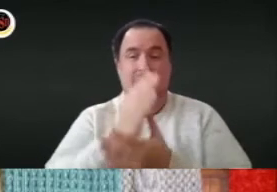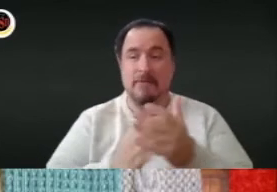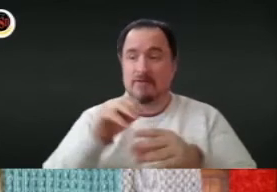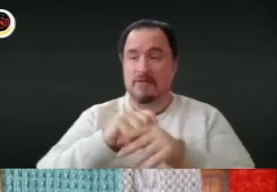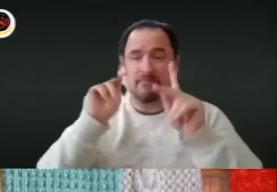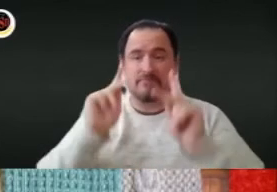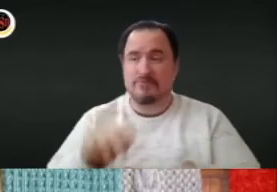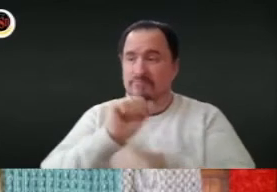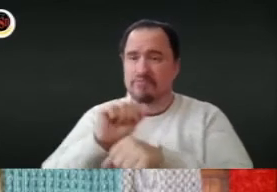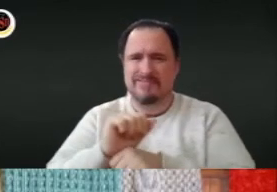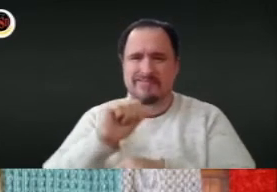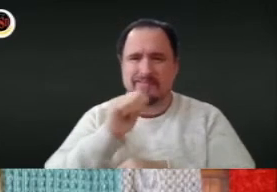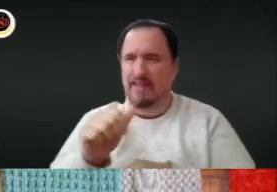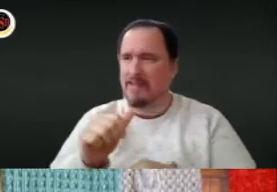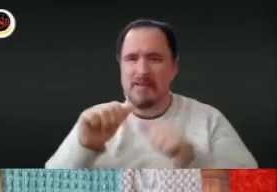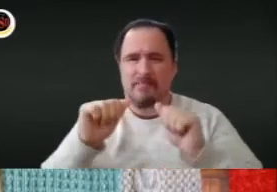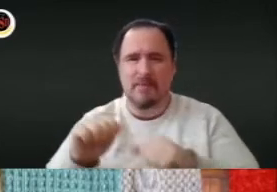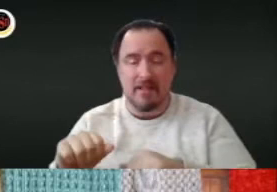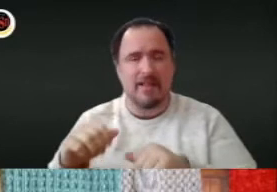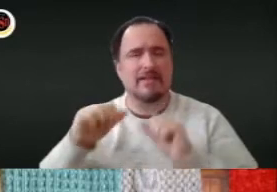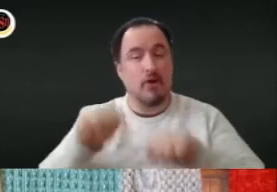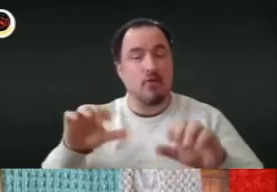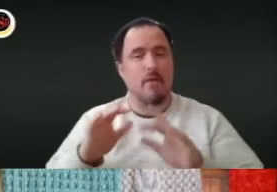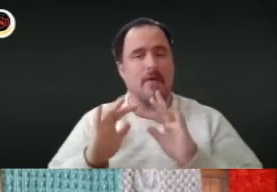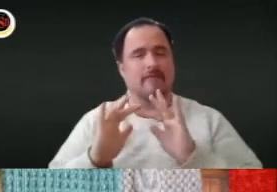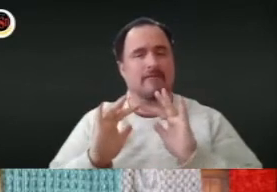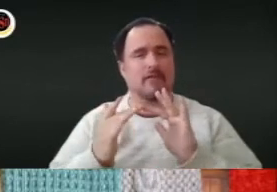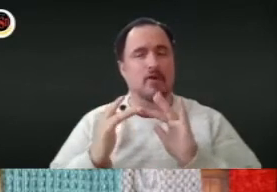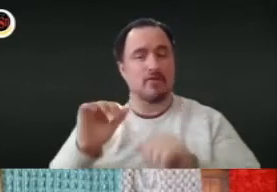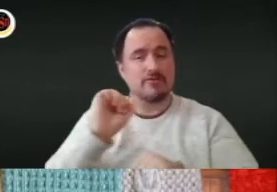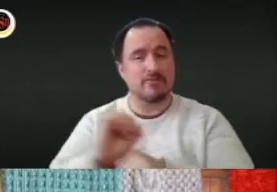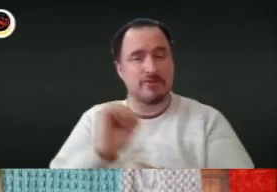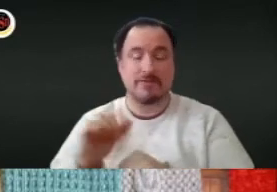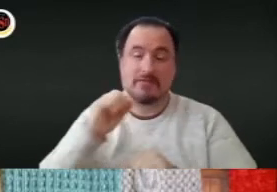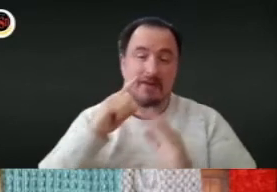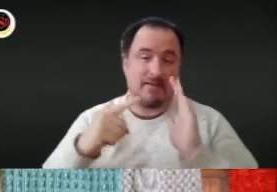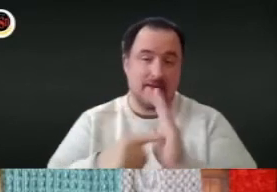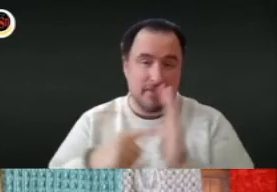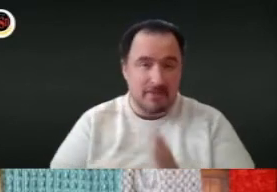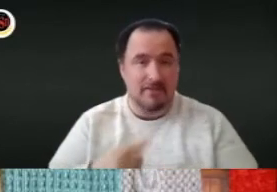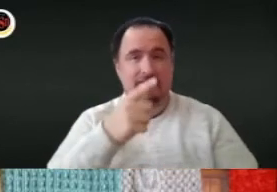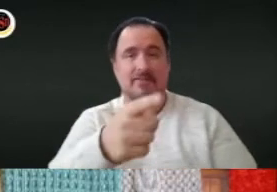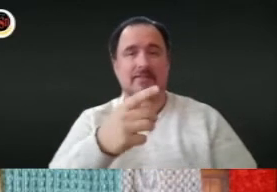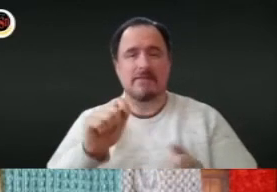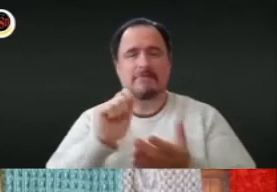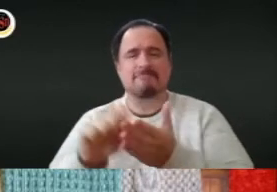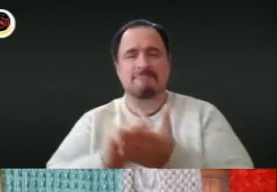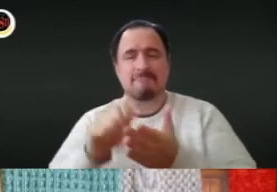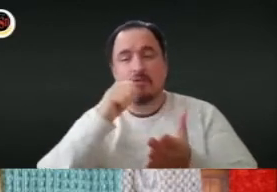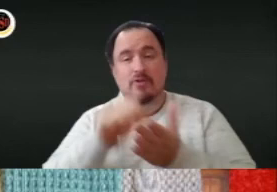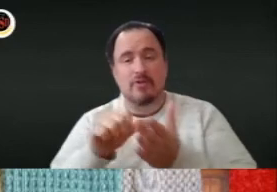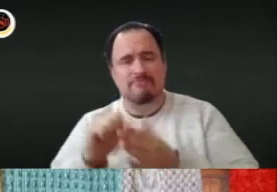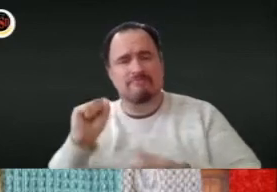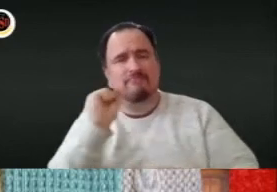Here's some in-person jobs, or if there aren't any in-person jobs available due to COVID, there are some examples